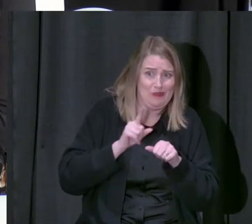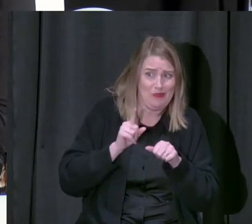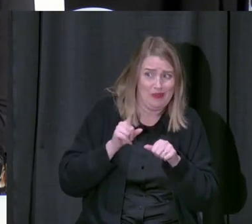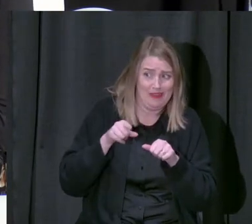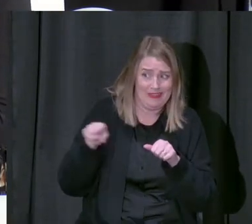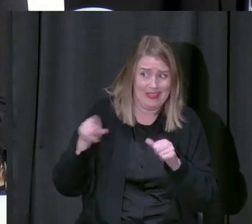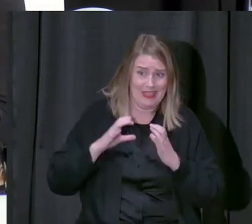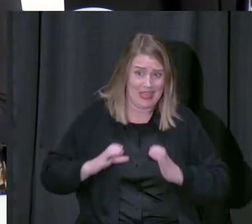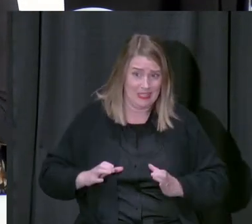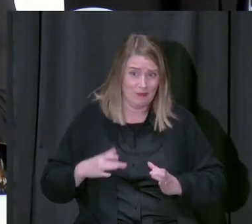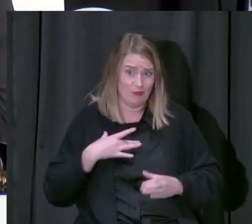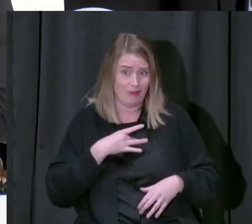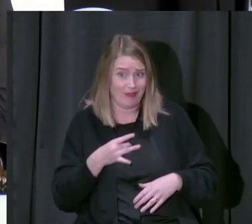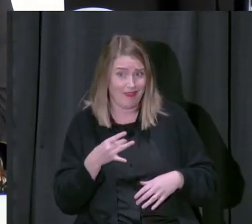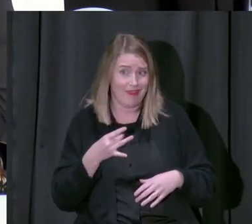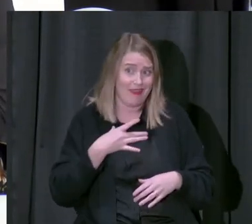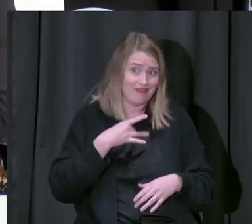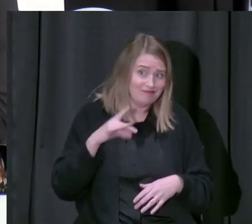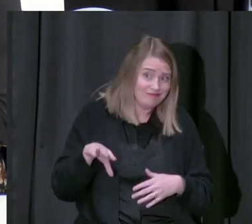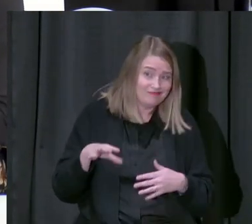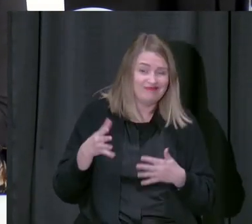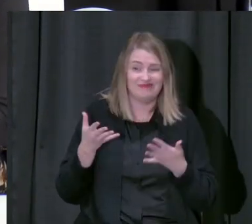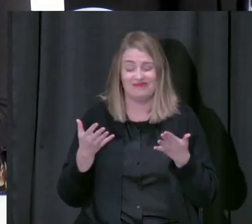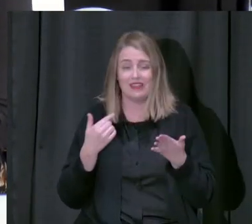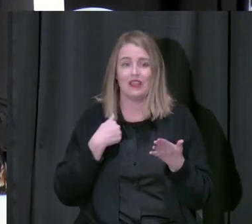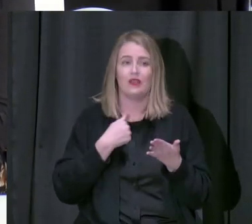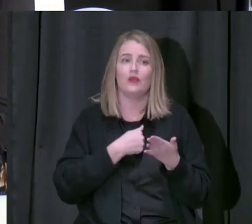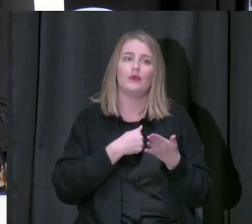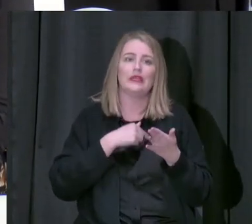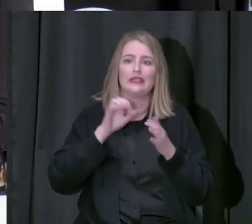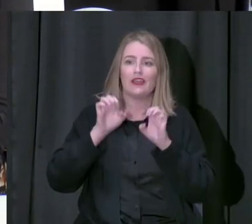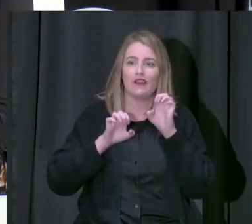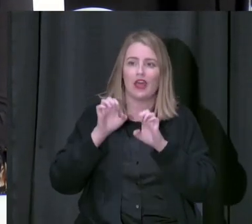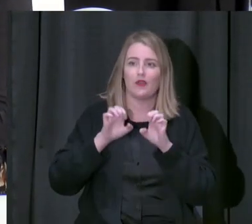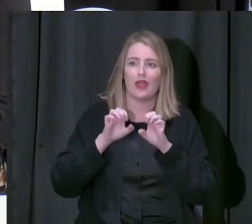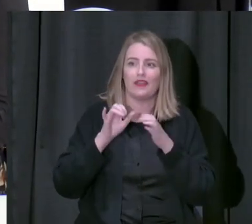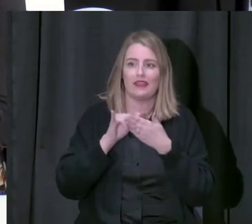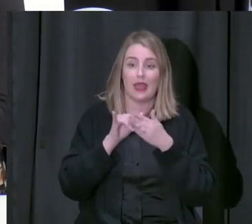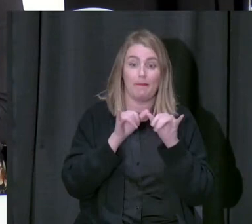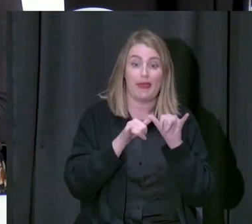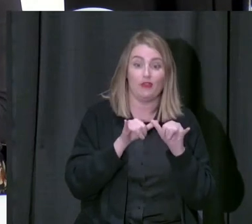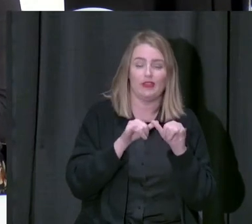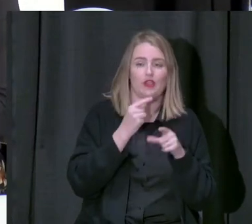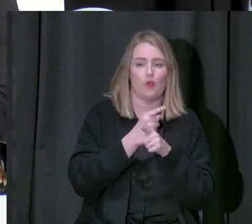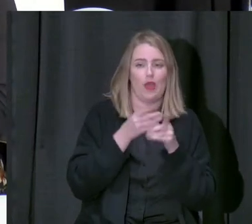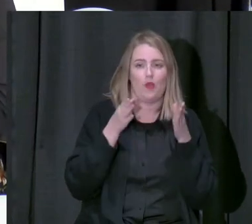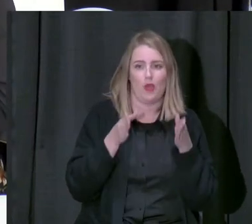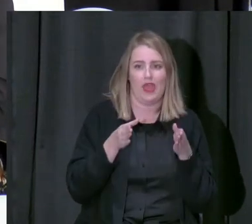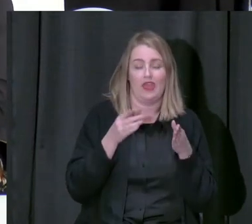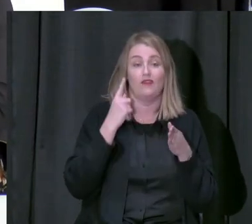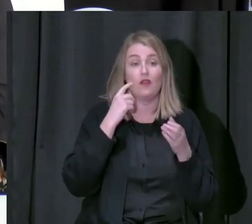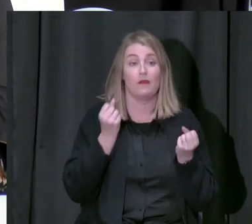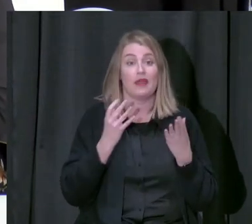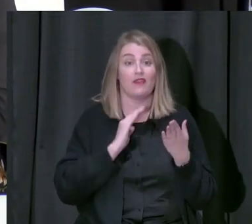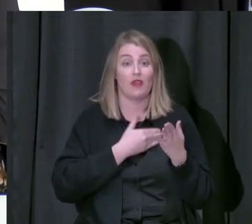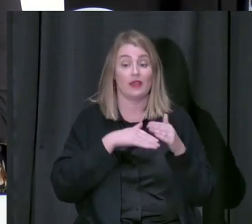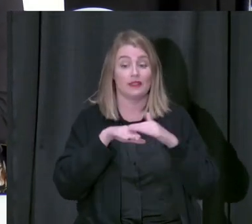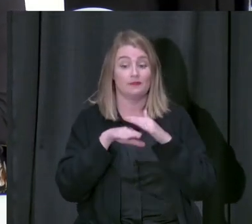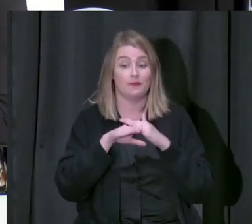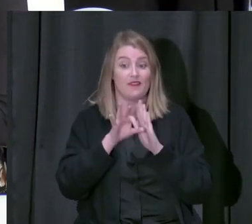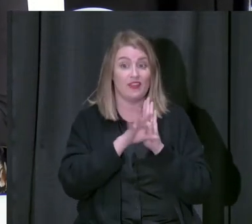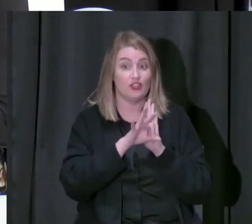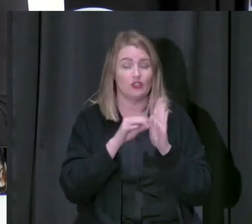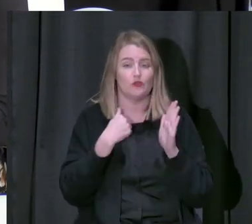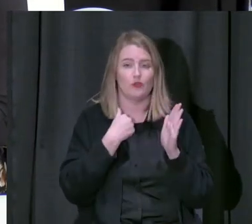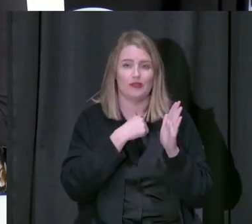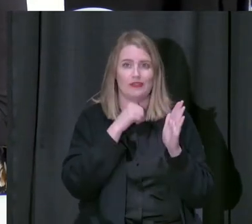and making sure that we're evaluating the metrics in the right way. So for a lot of our accessibility features, we're